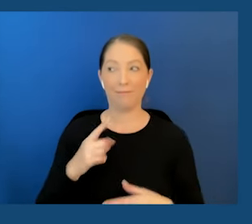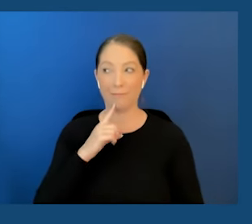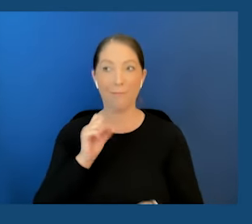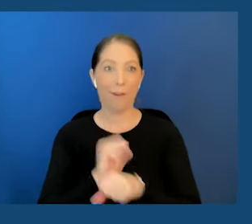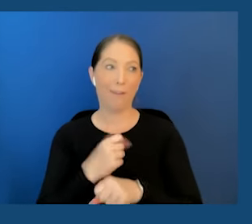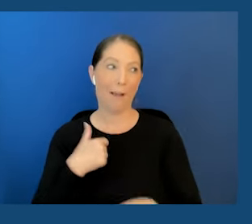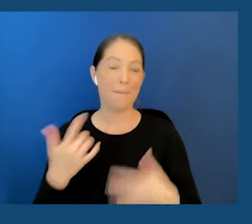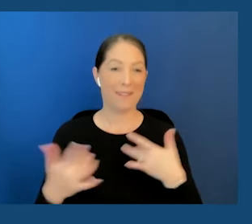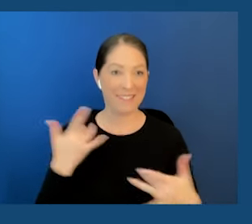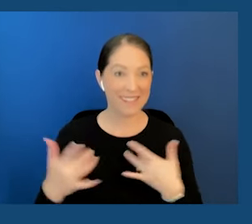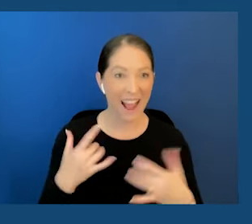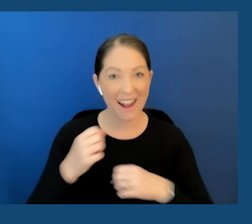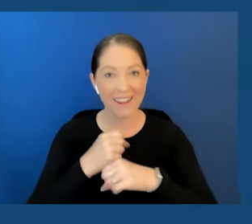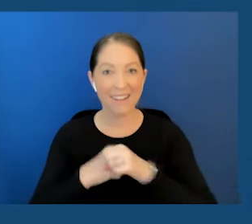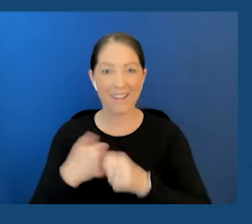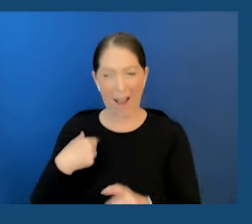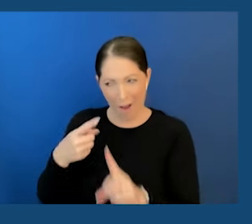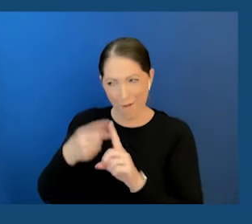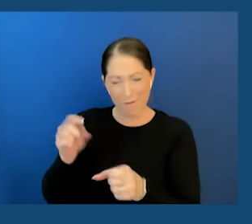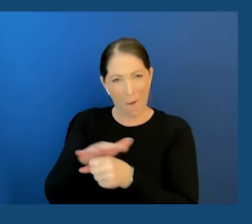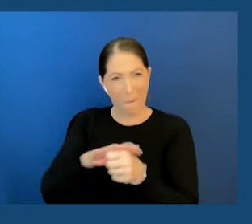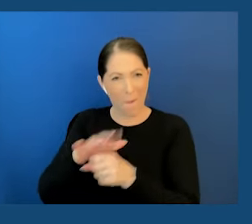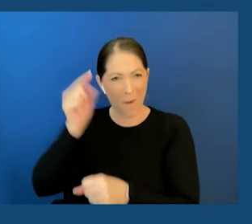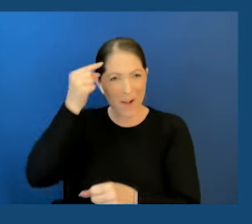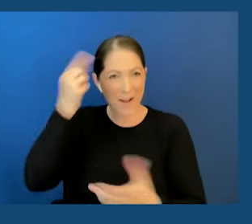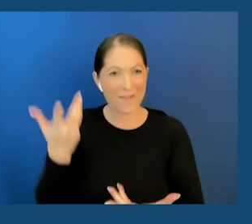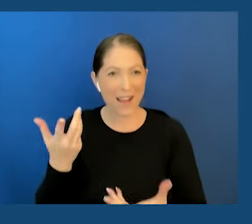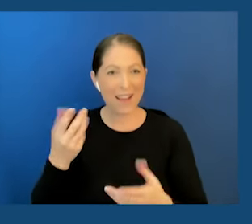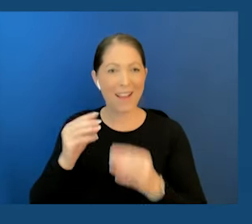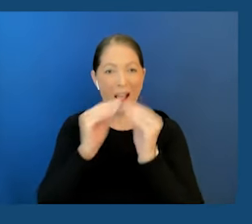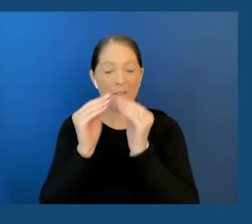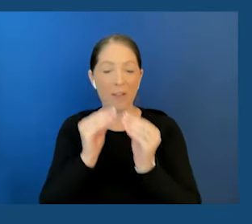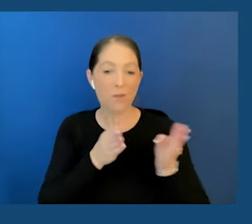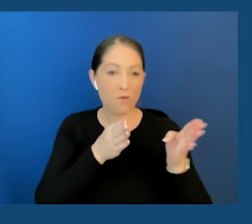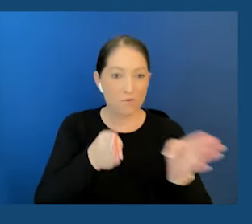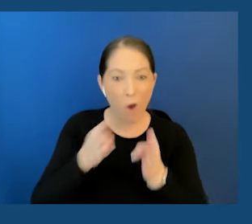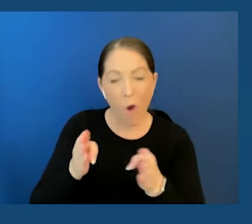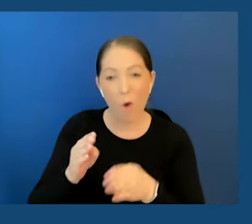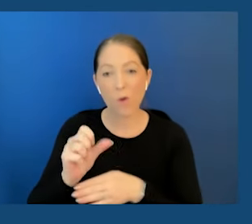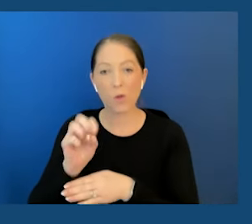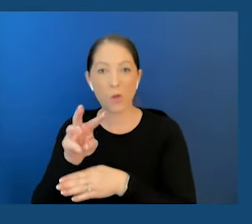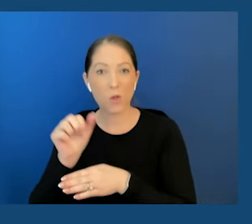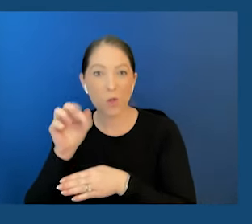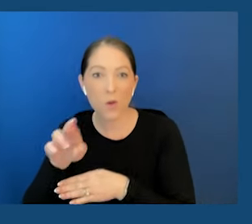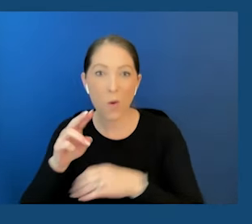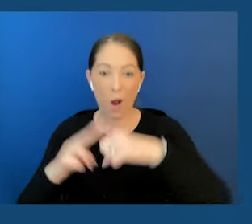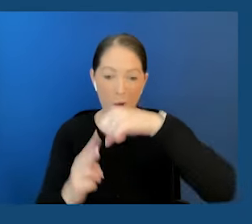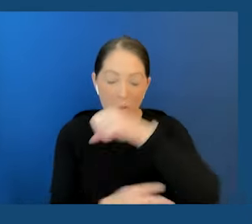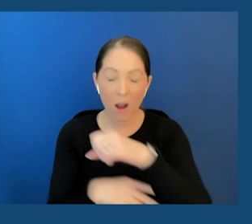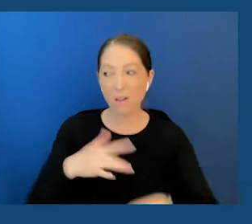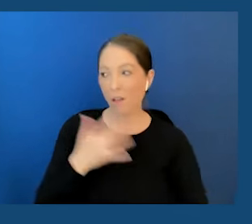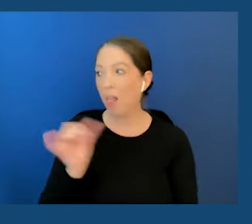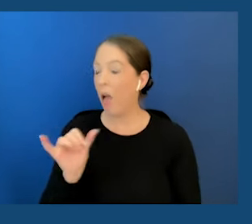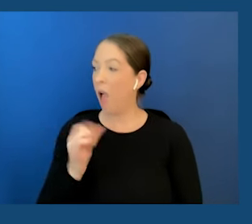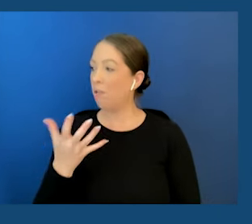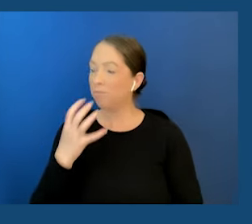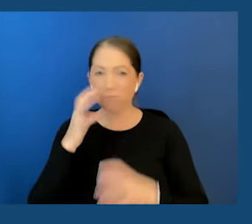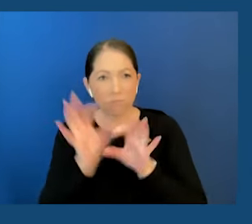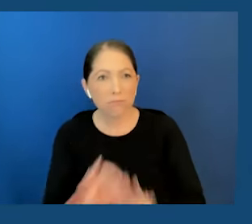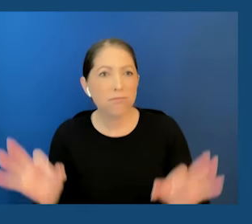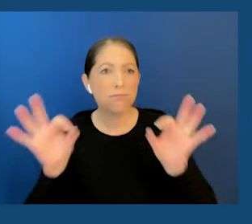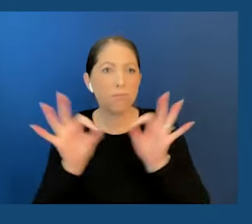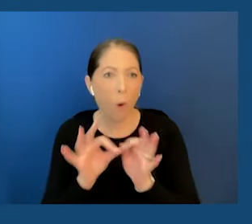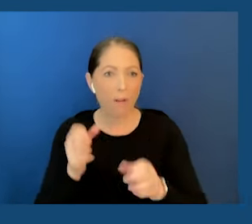projects. I come out of local government, you know, fixing roads and sewers and bridges. Actually, you feel like you're doing something that matters. It's tangible. It's